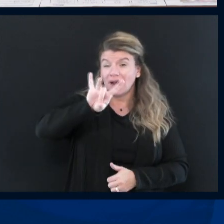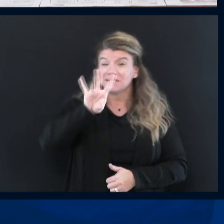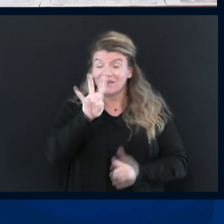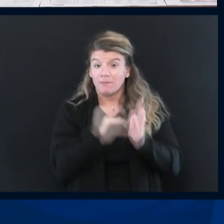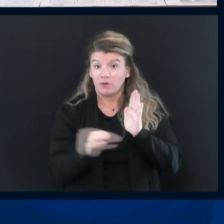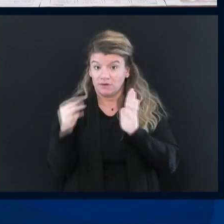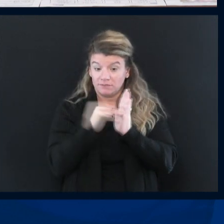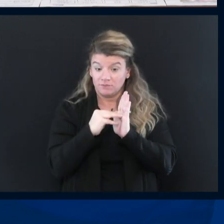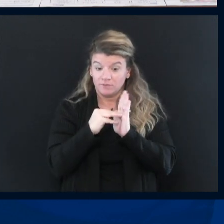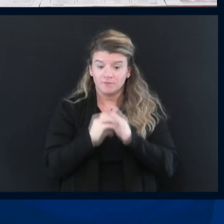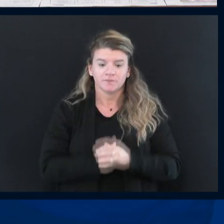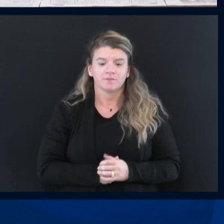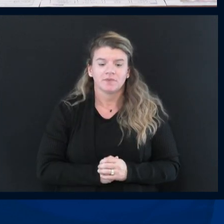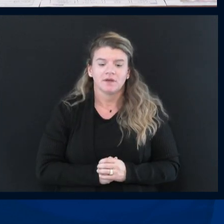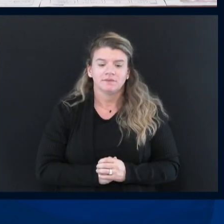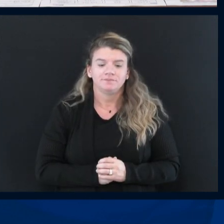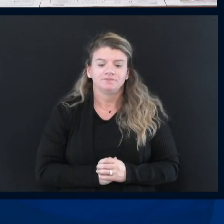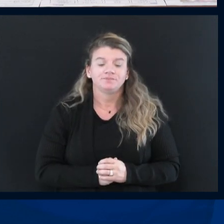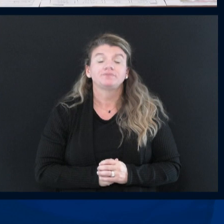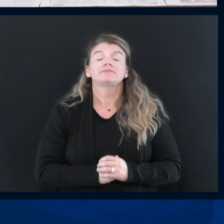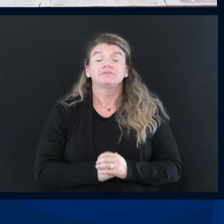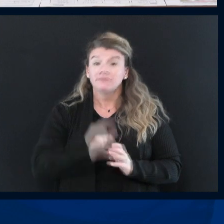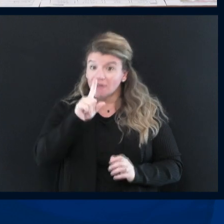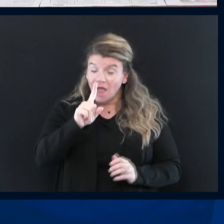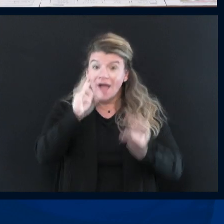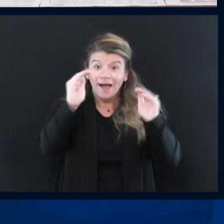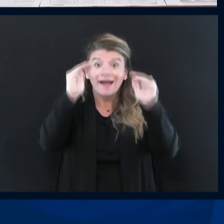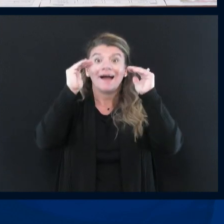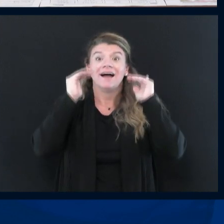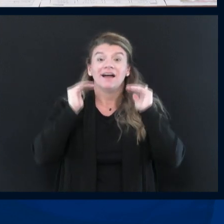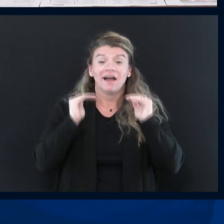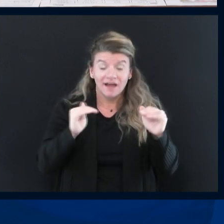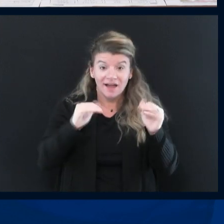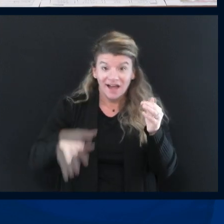dollars. Now, in addition to that,